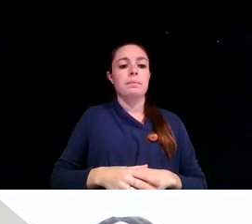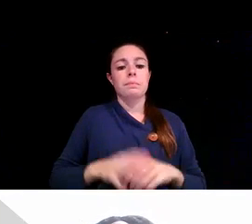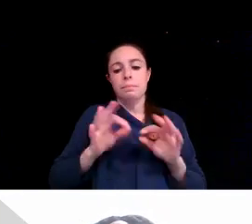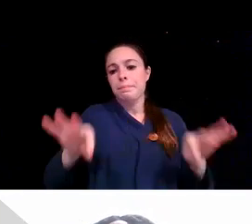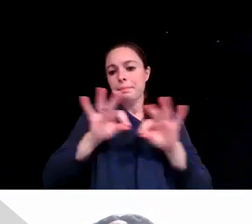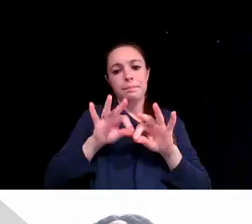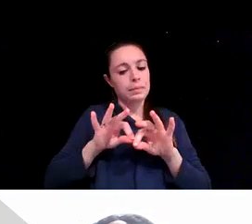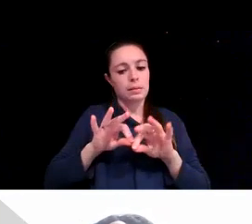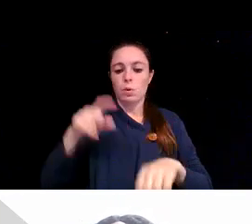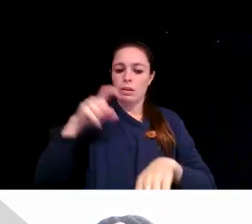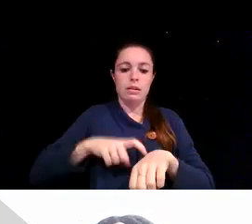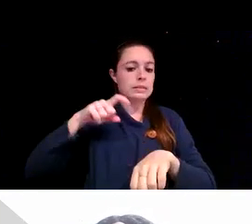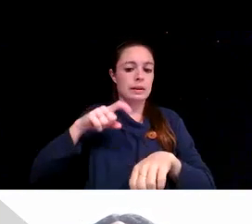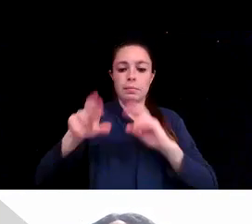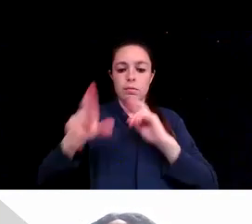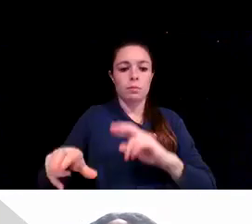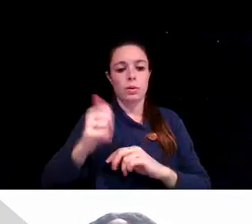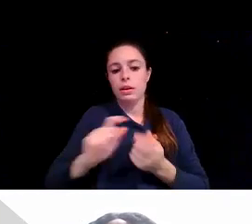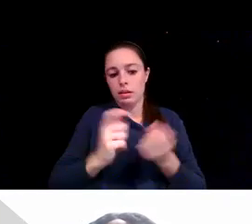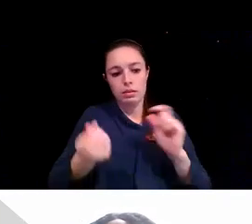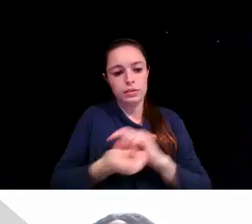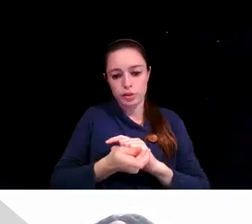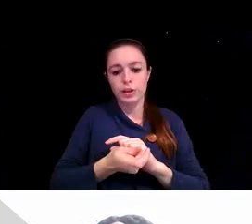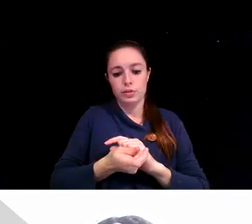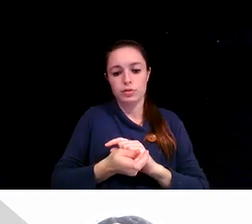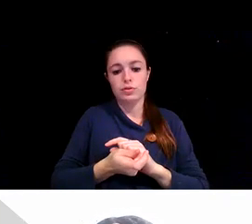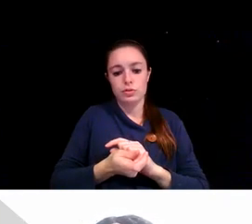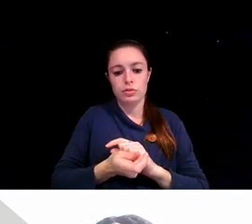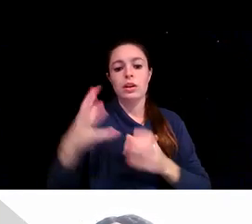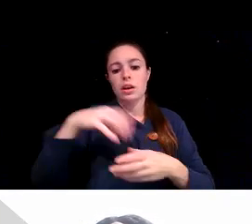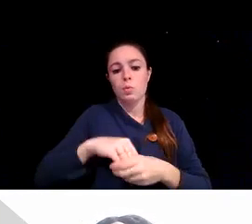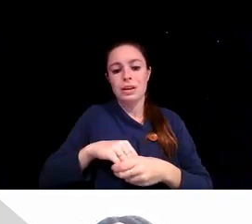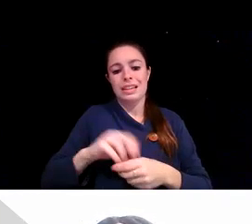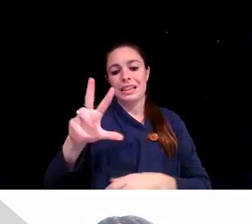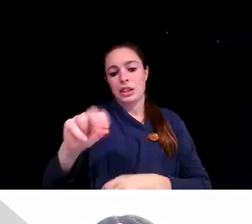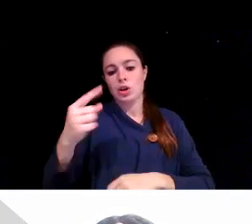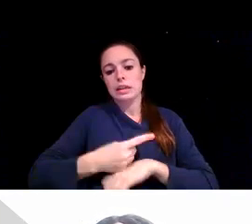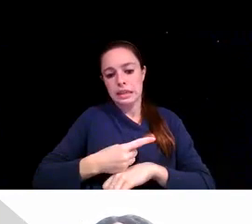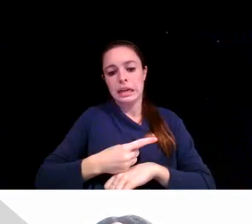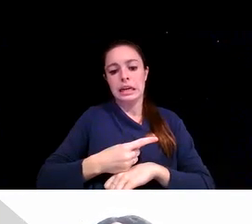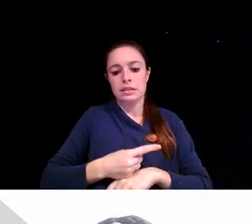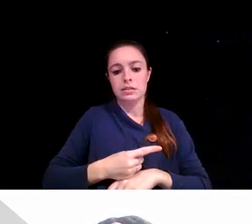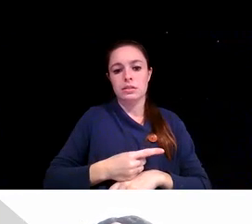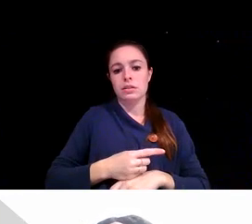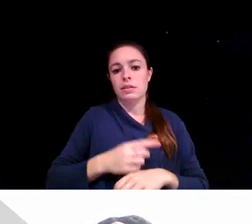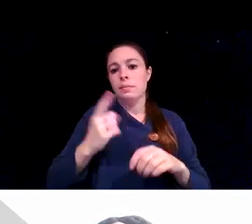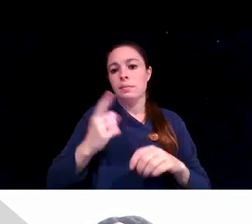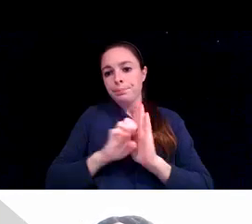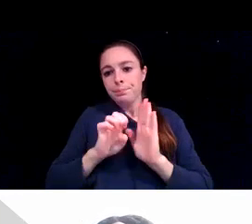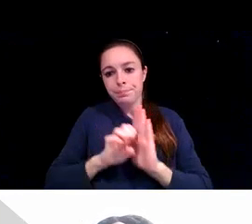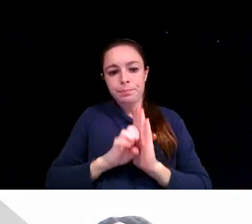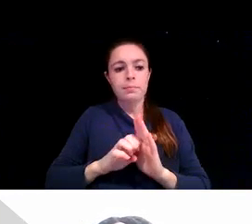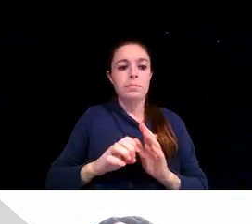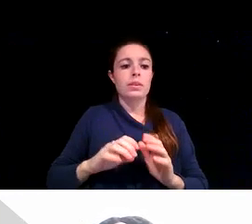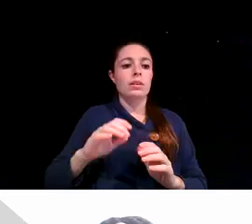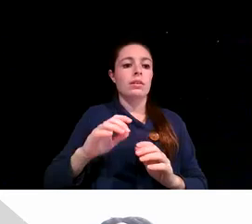changes on your application within 30 days of the change. So if you have had a